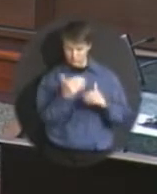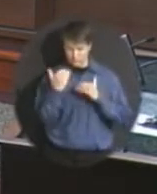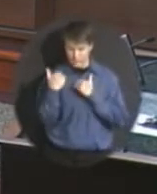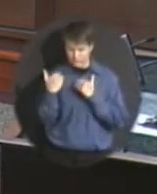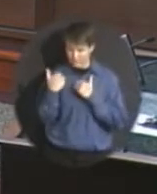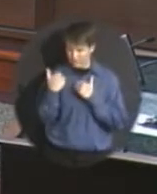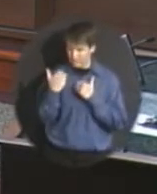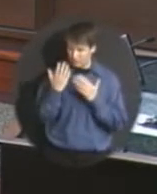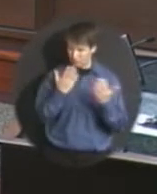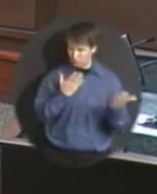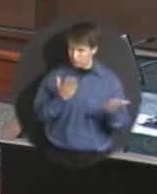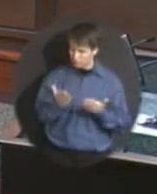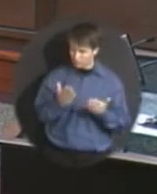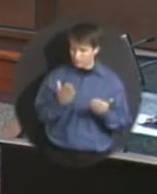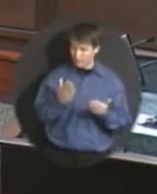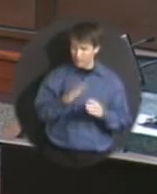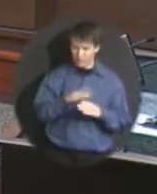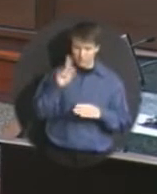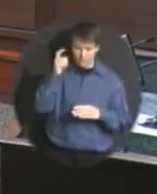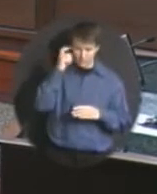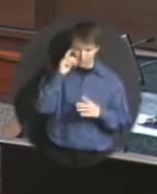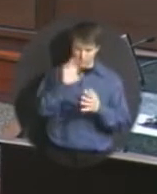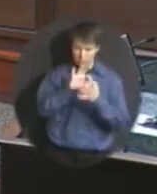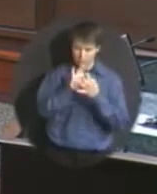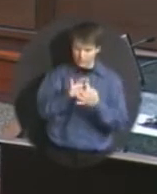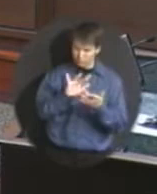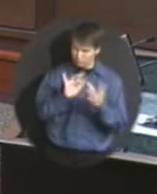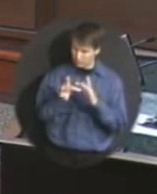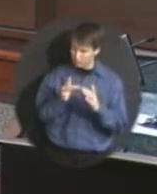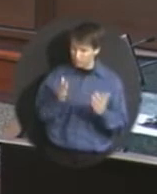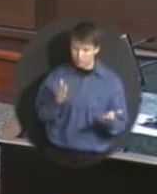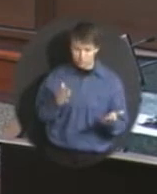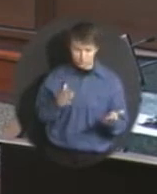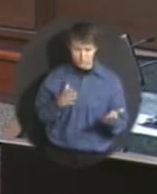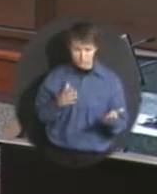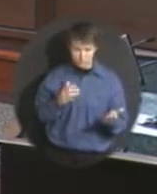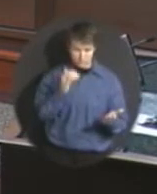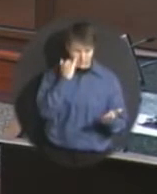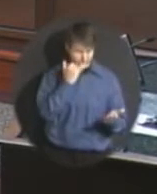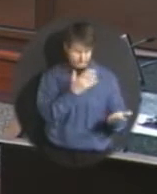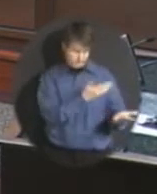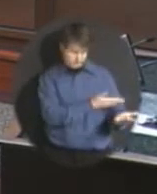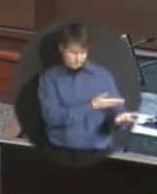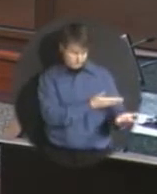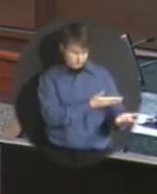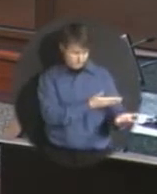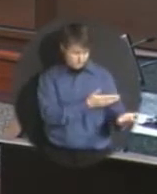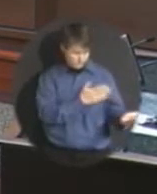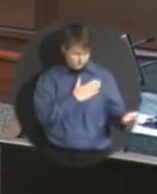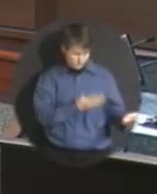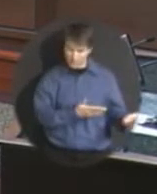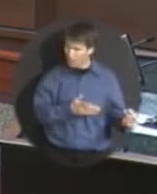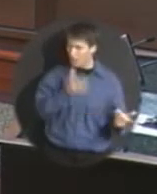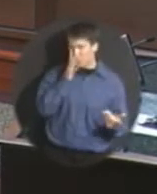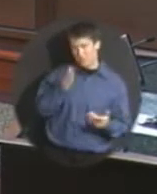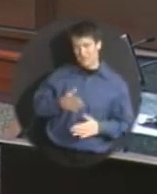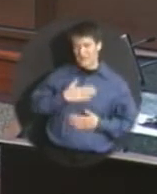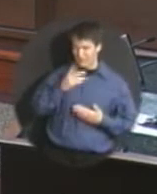to serve on the Governmental Relations Network, if Ms. Ashley would acquiesce. I would be delighted.